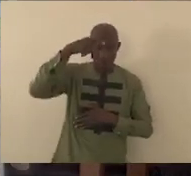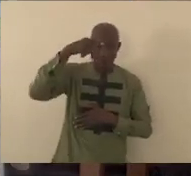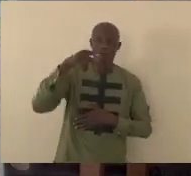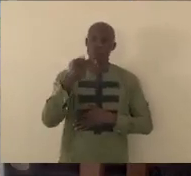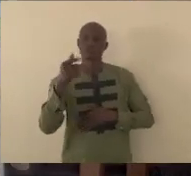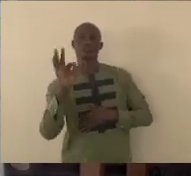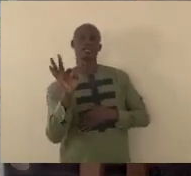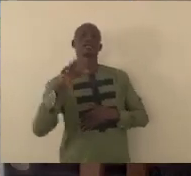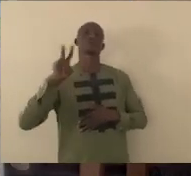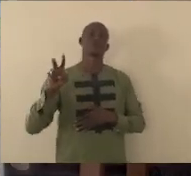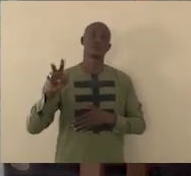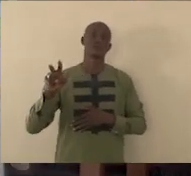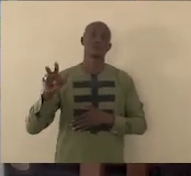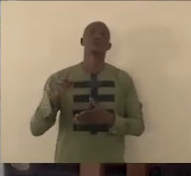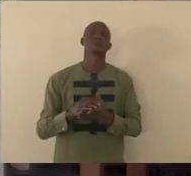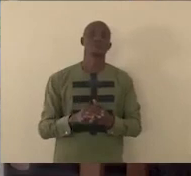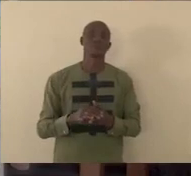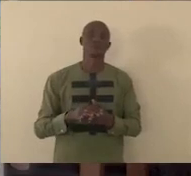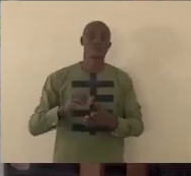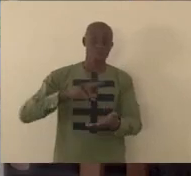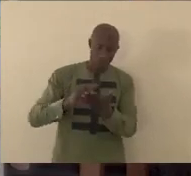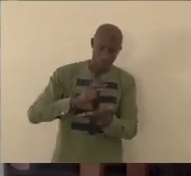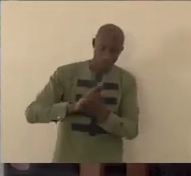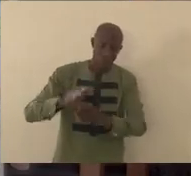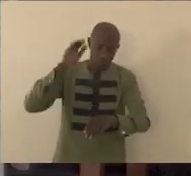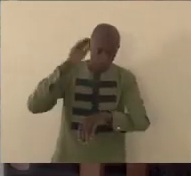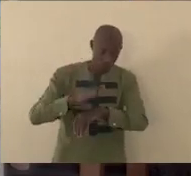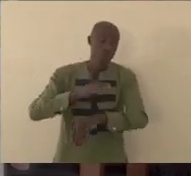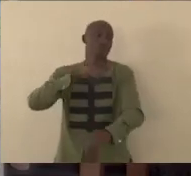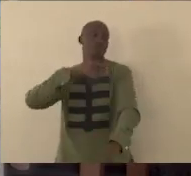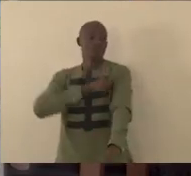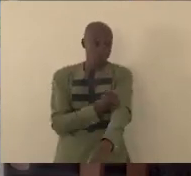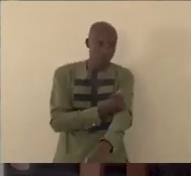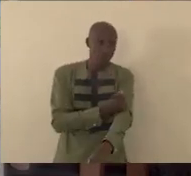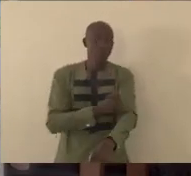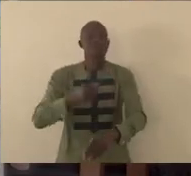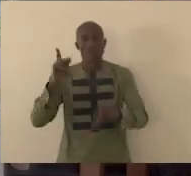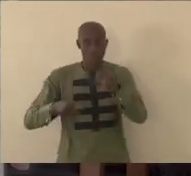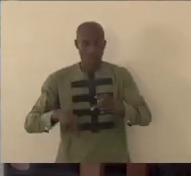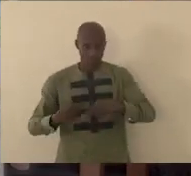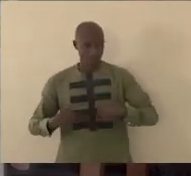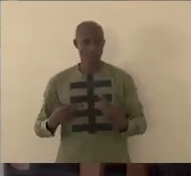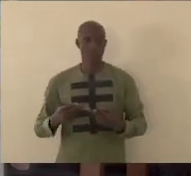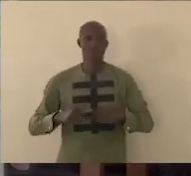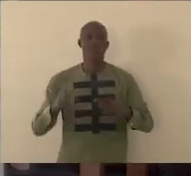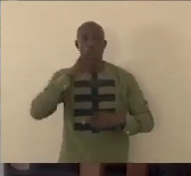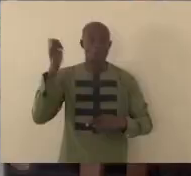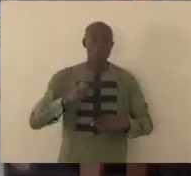Proverbs 29:2, when the righteous are in authority, the people rejoice, but when the wicked rule, the people